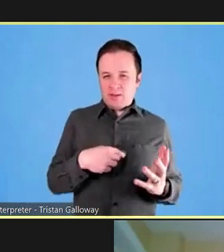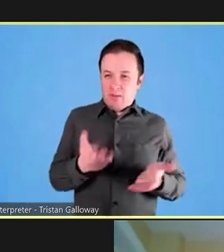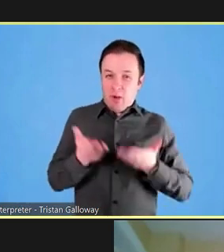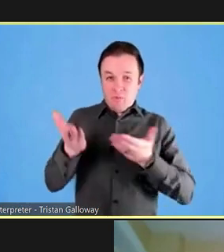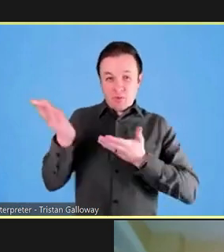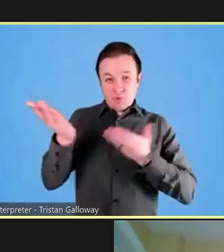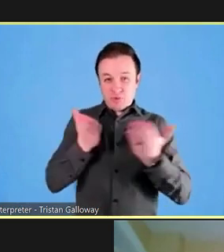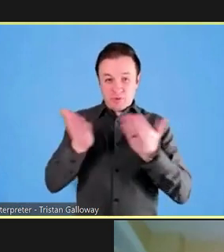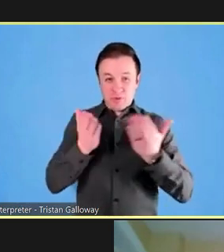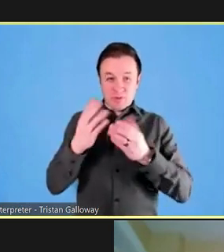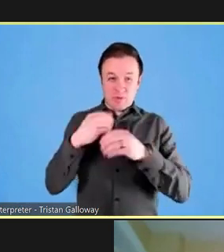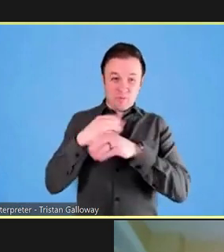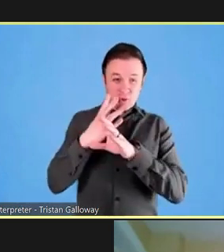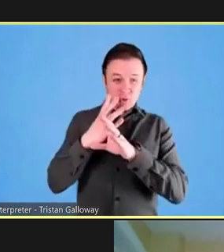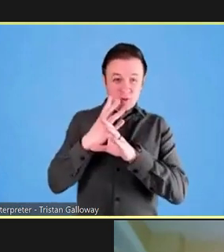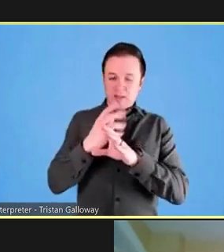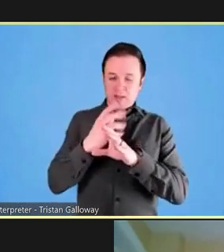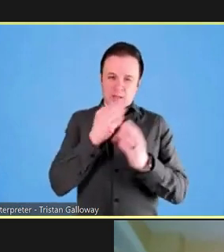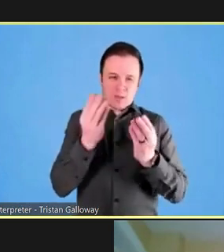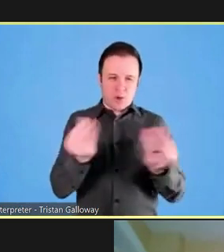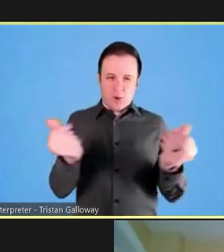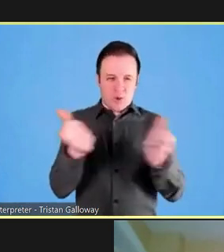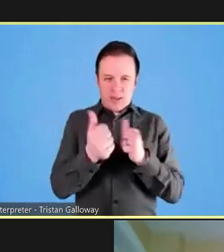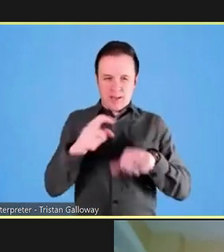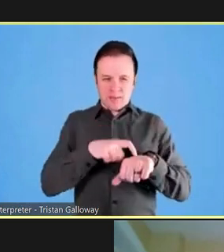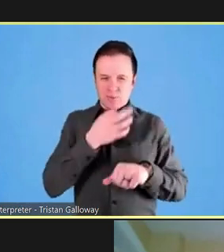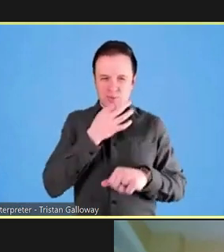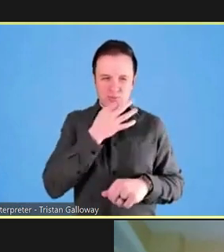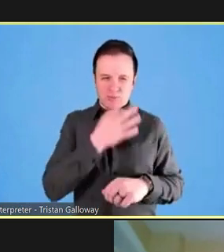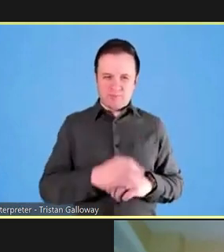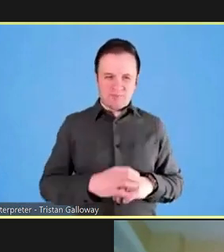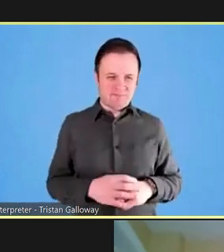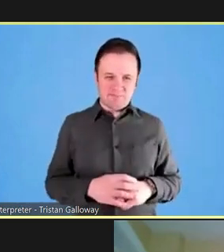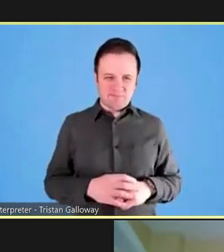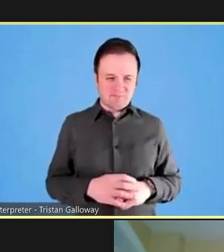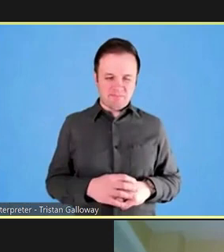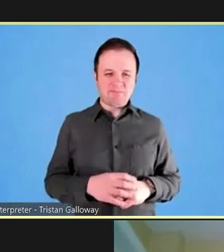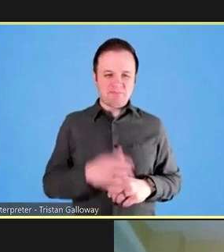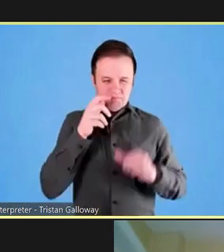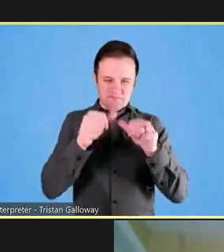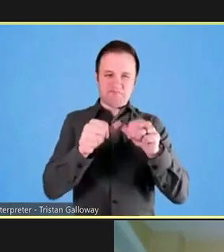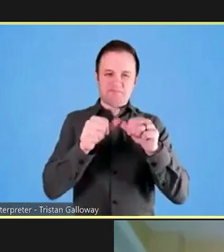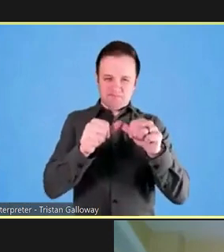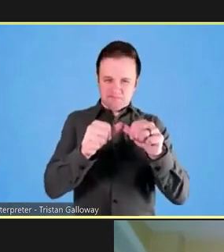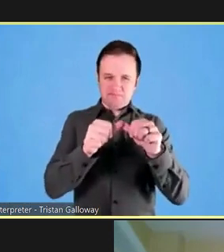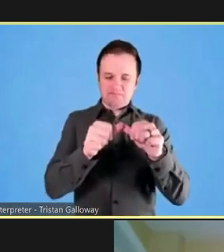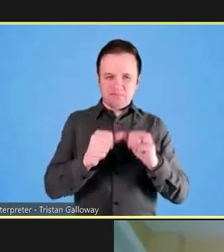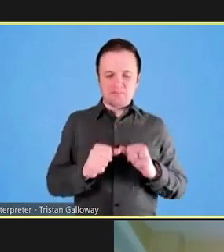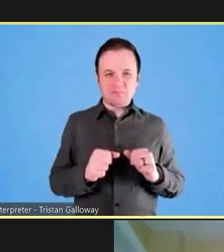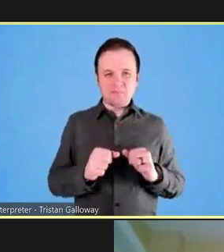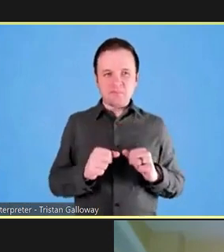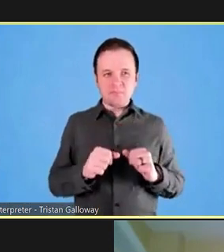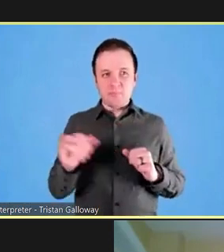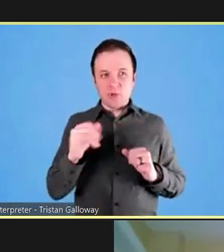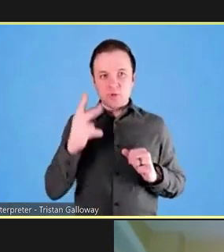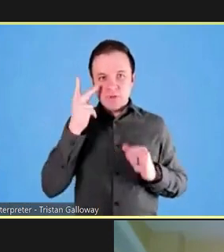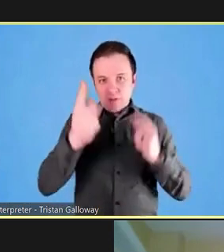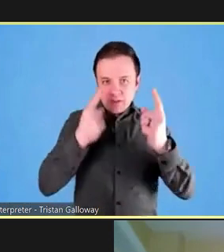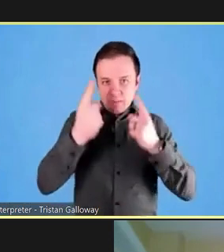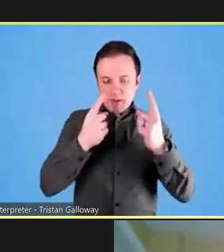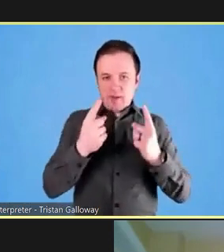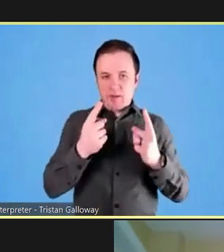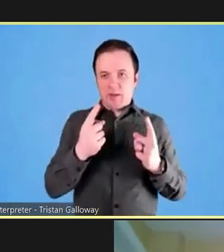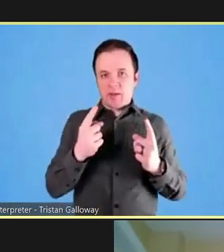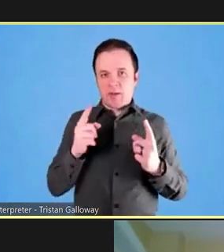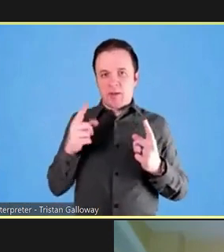services virtually is not going anywhere anytime soon. And in looking at the Maternal and Child Health